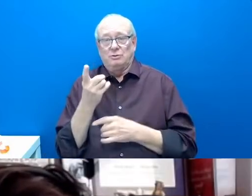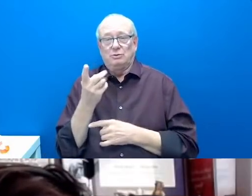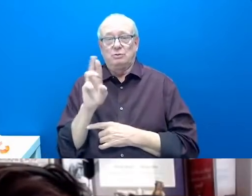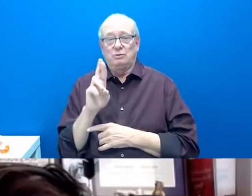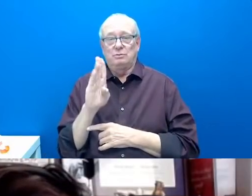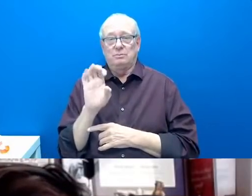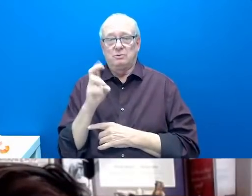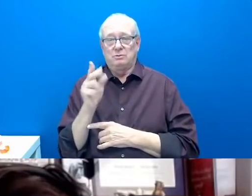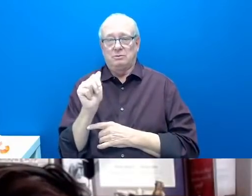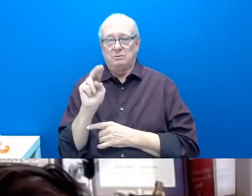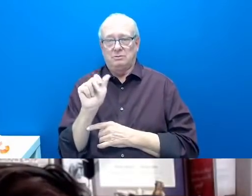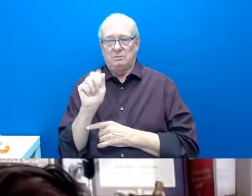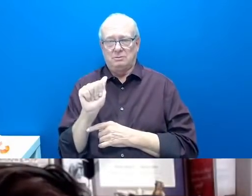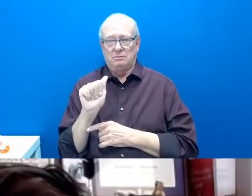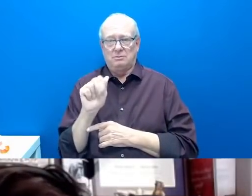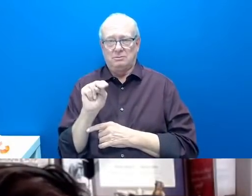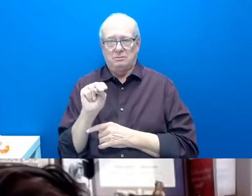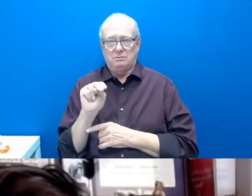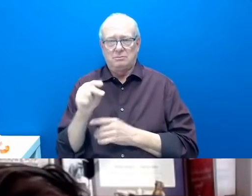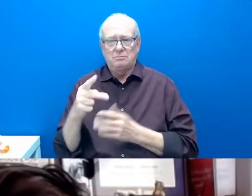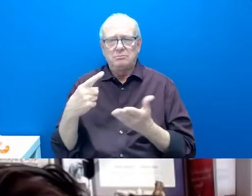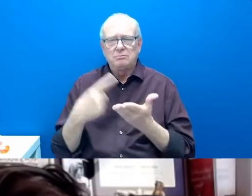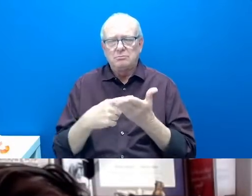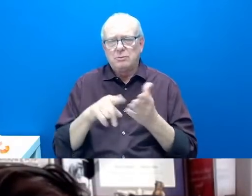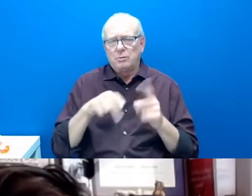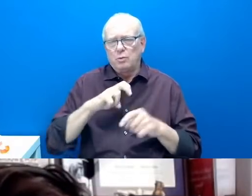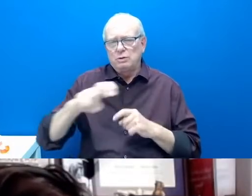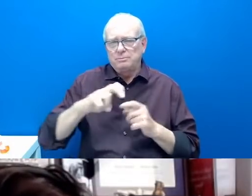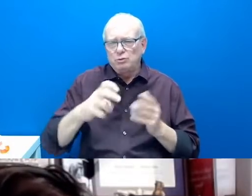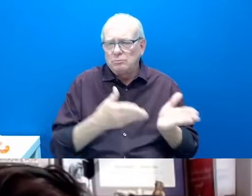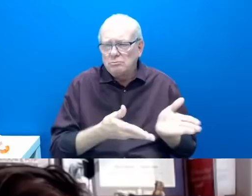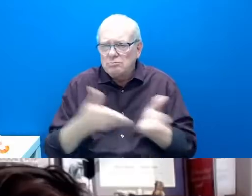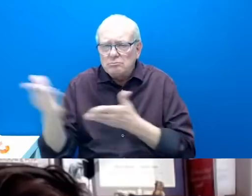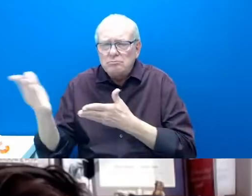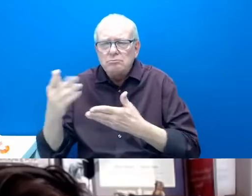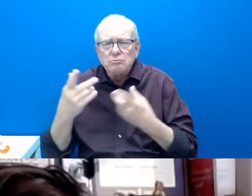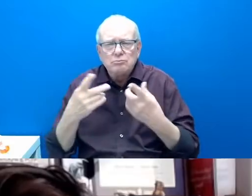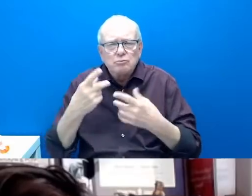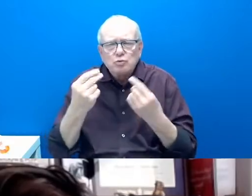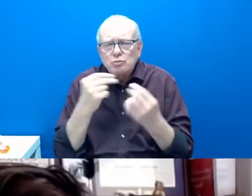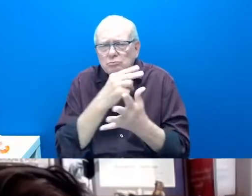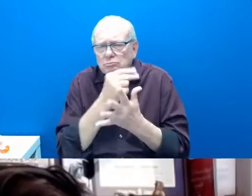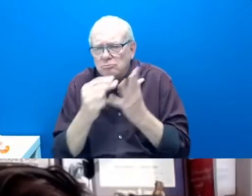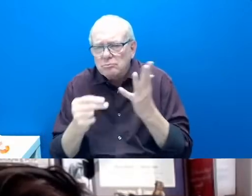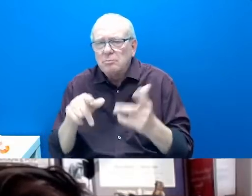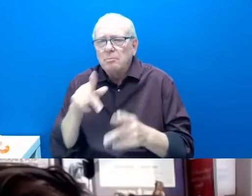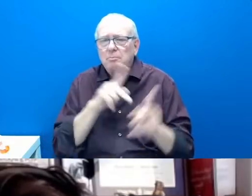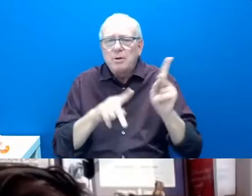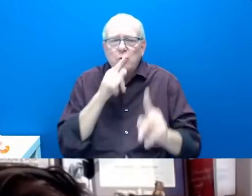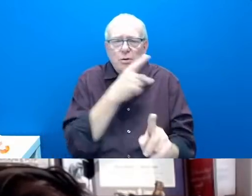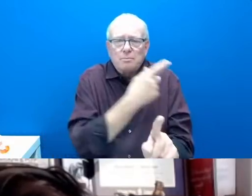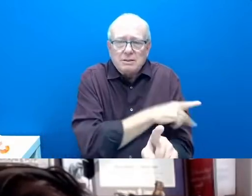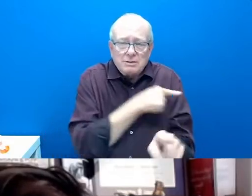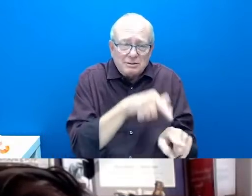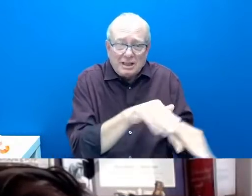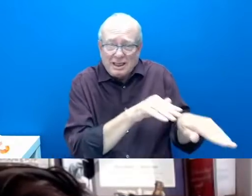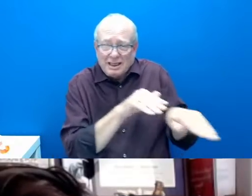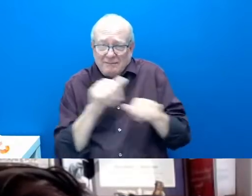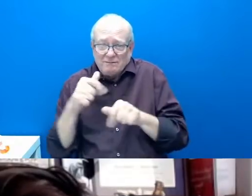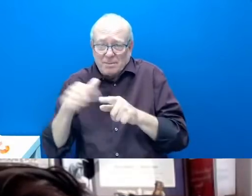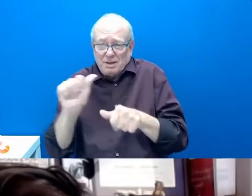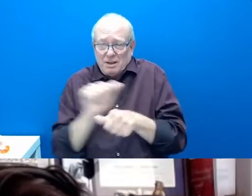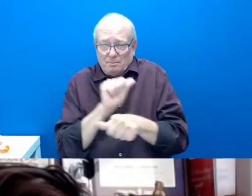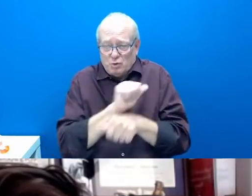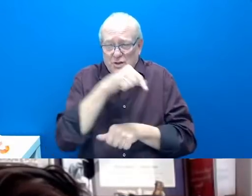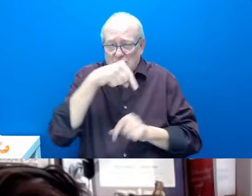Buchanan was talking about the transpo process and what that is like for patients who are having to leave our